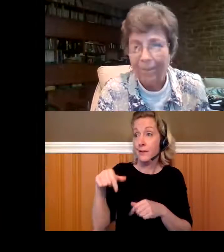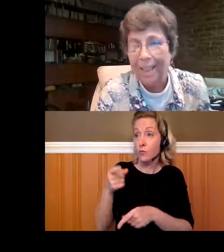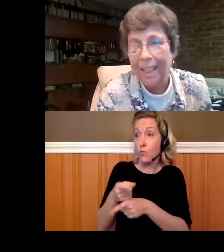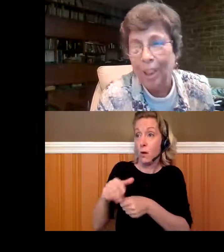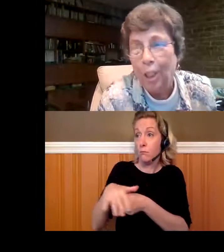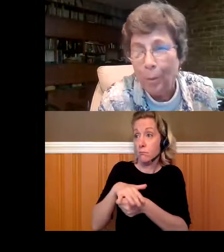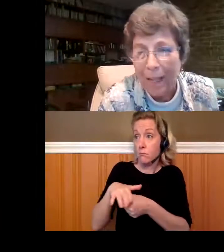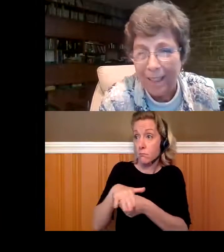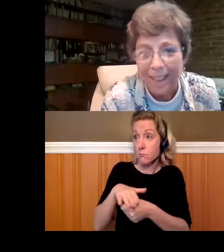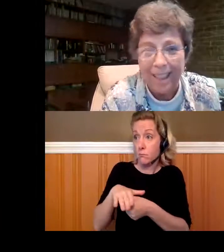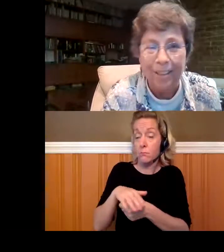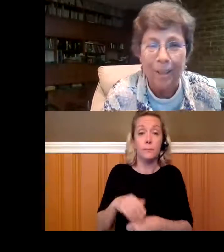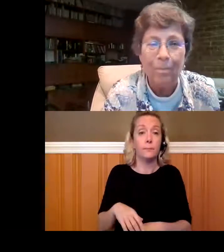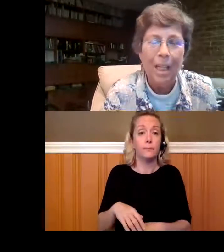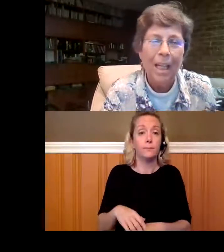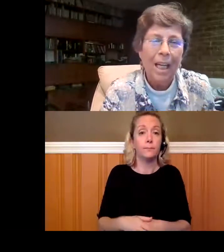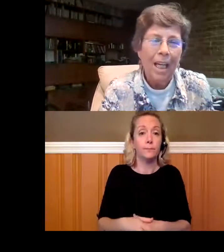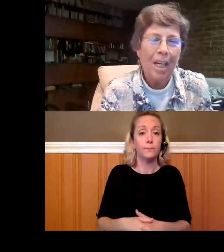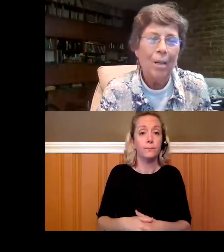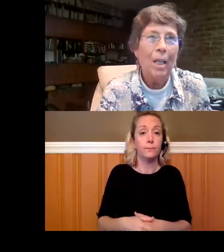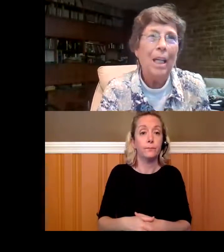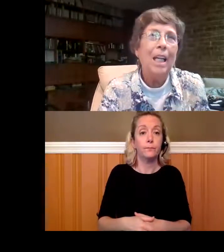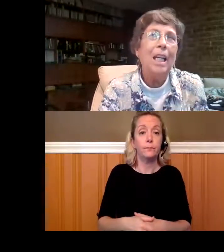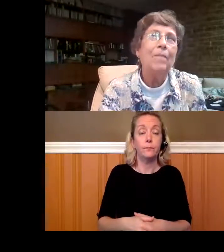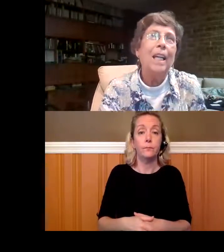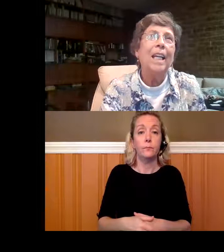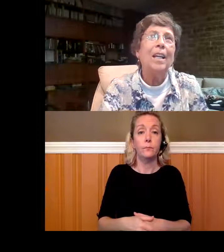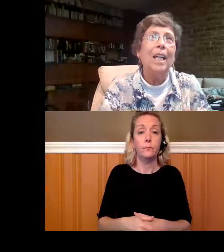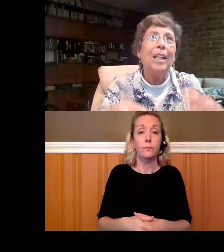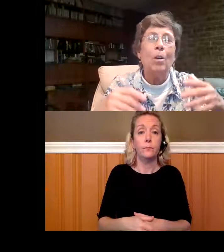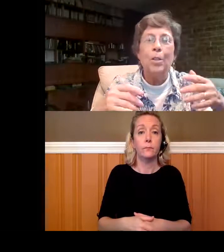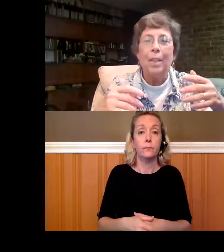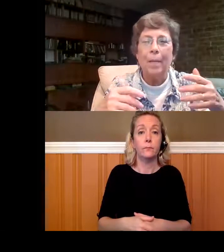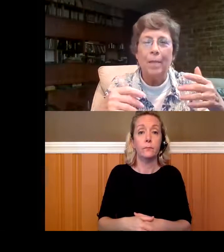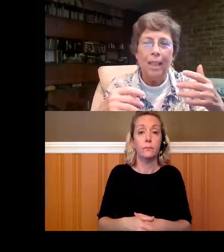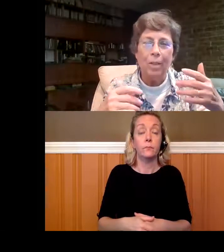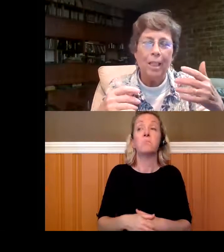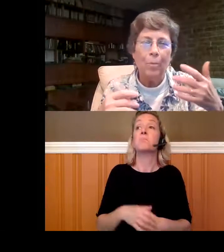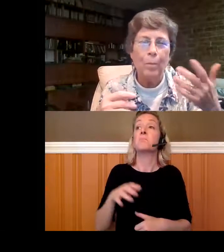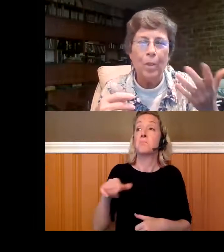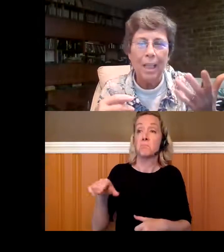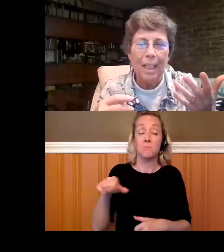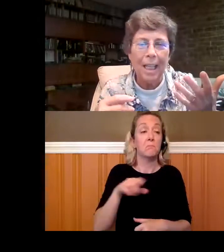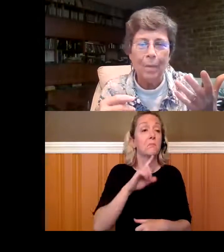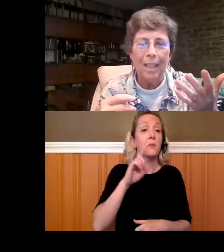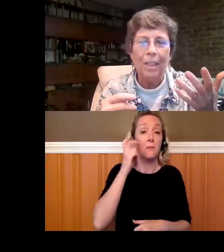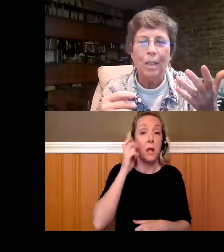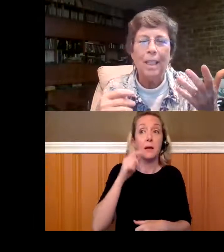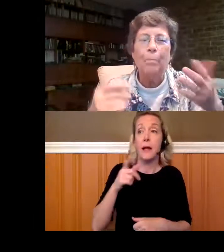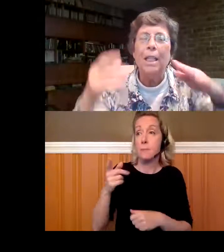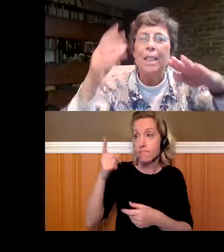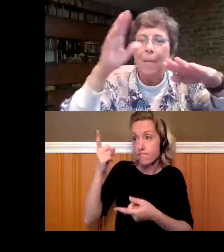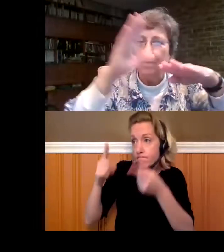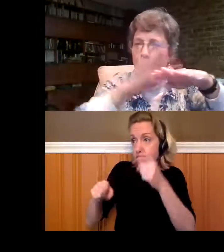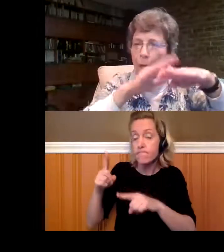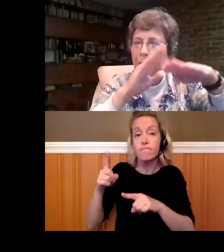6Q bus, etc. If they can also set up signals. The deafblind person can set up a signal and say, please tap me